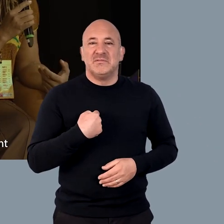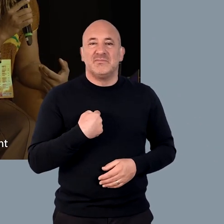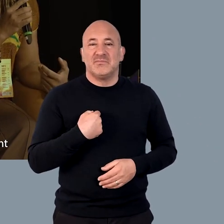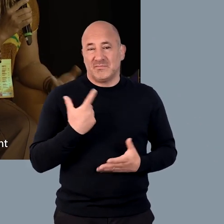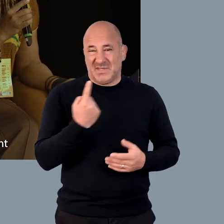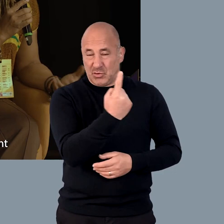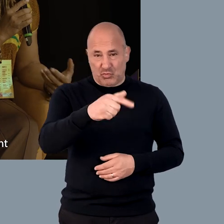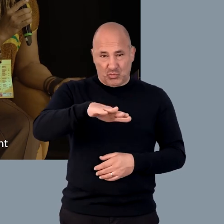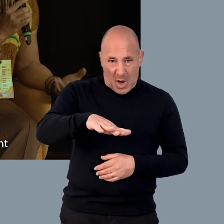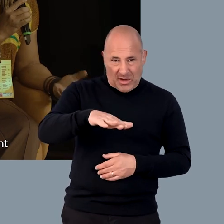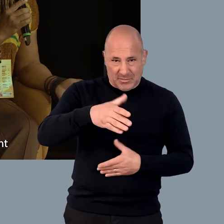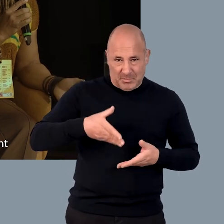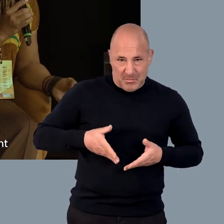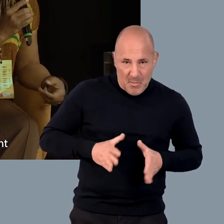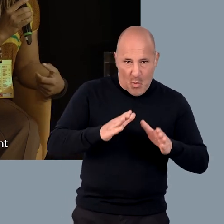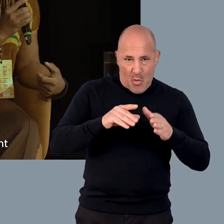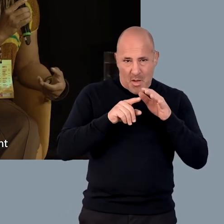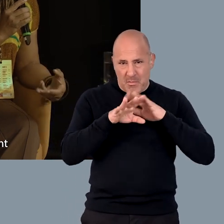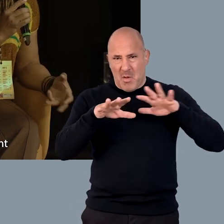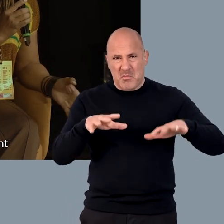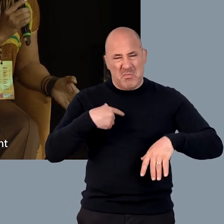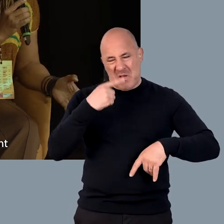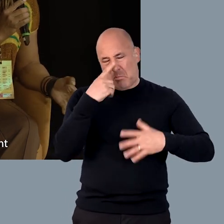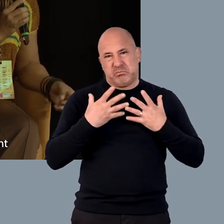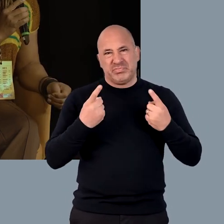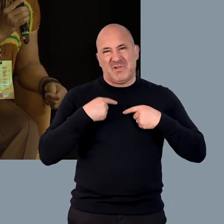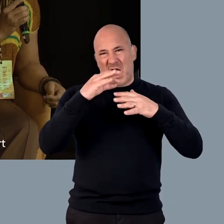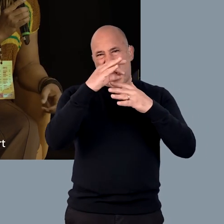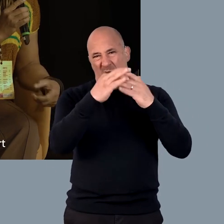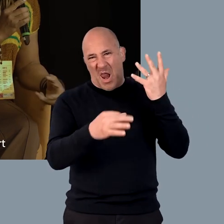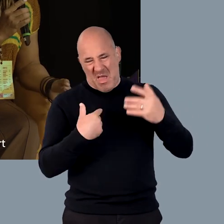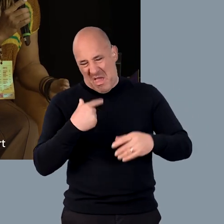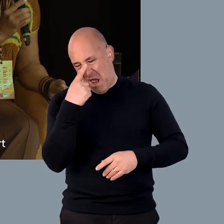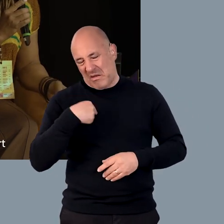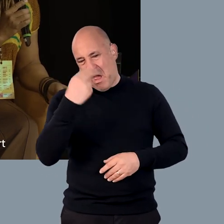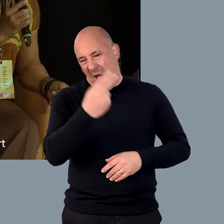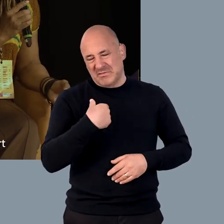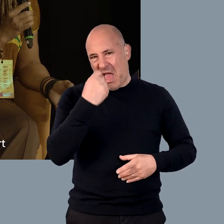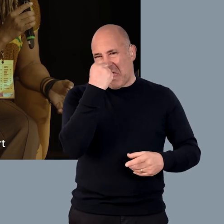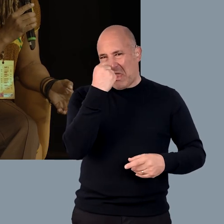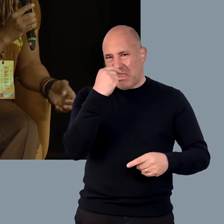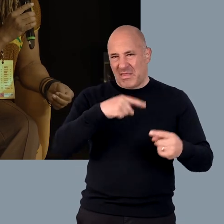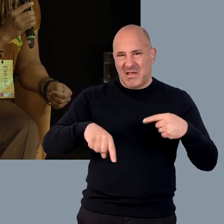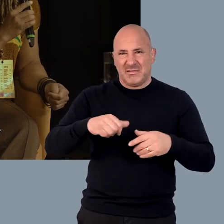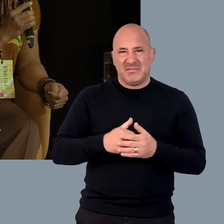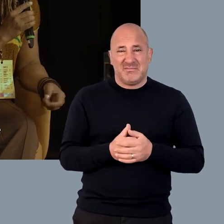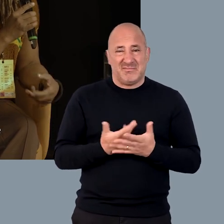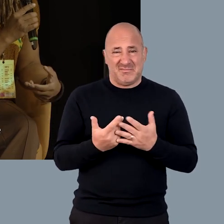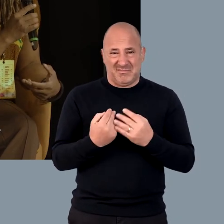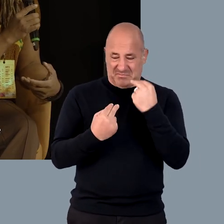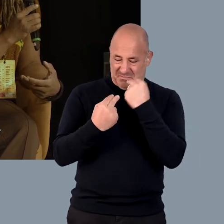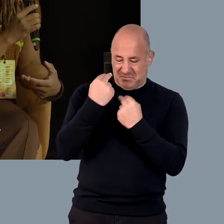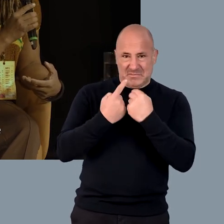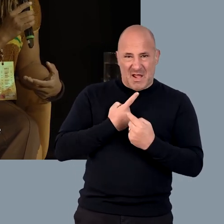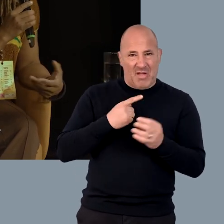Every child comes into this world thinking they can do whatever they want. And they always think they can make art. And they